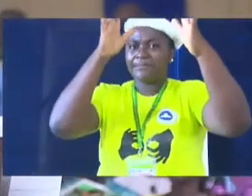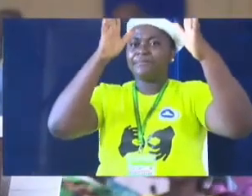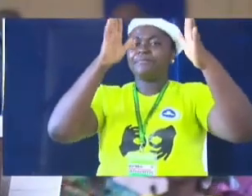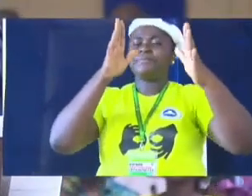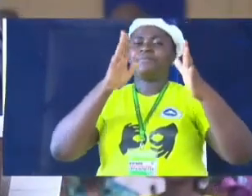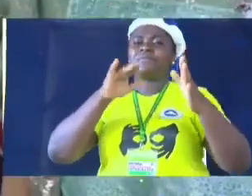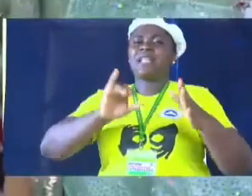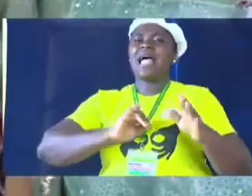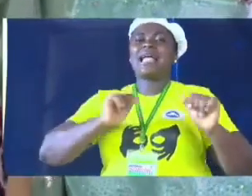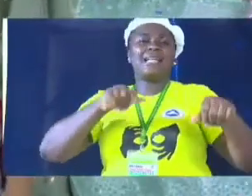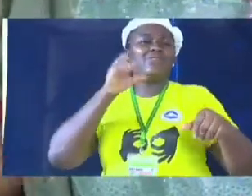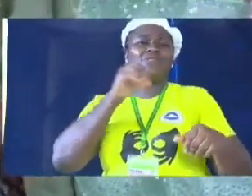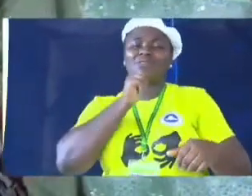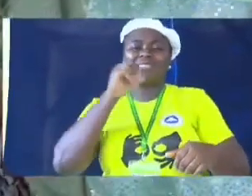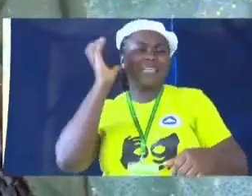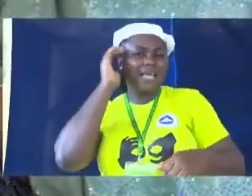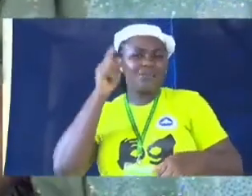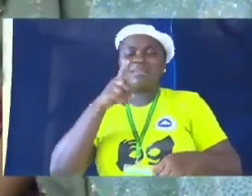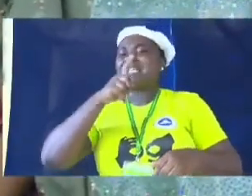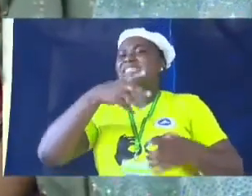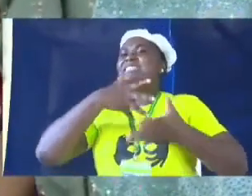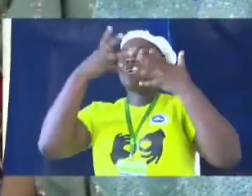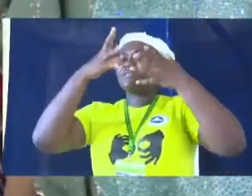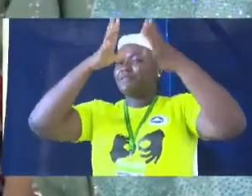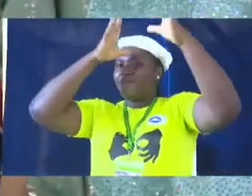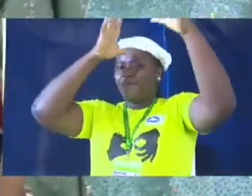I cannot hear you, Father.